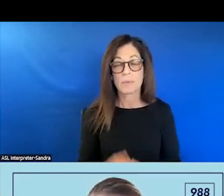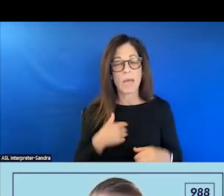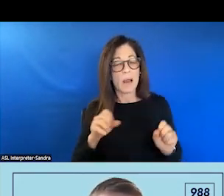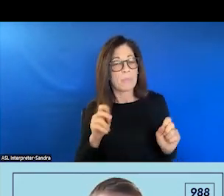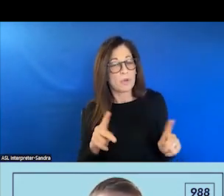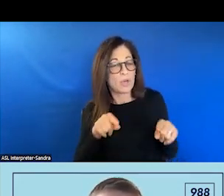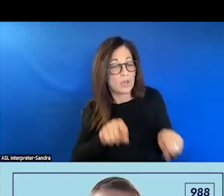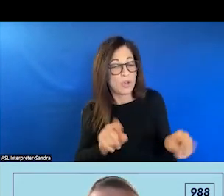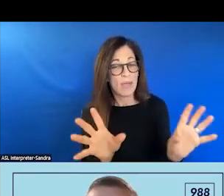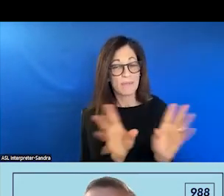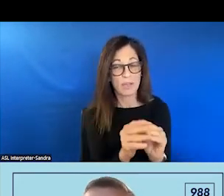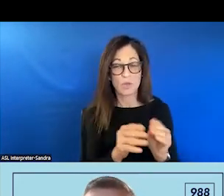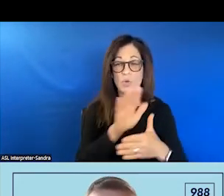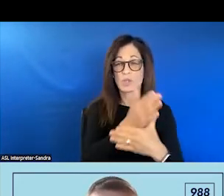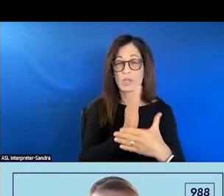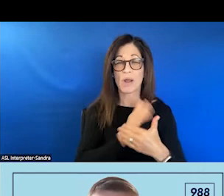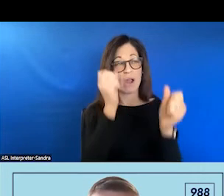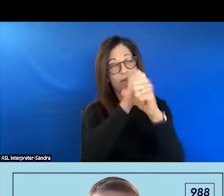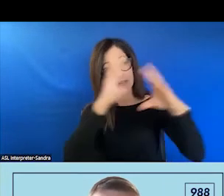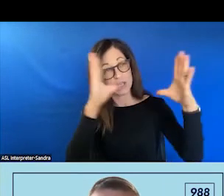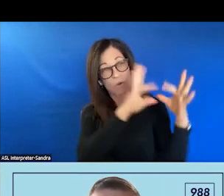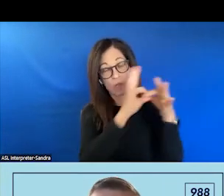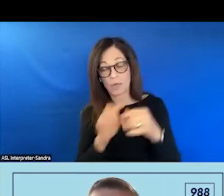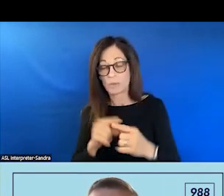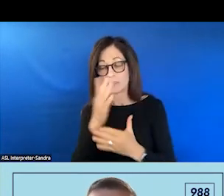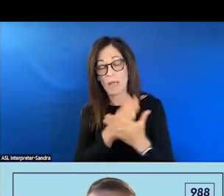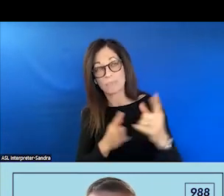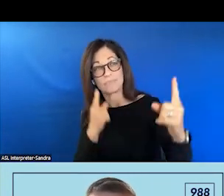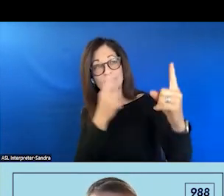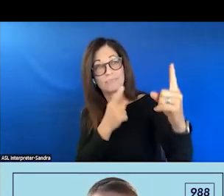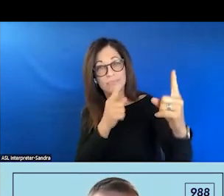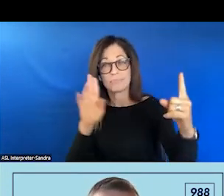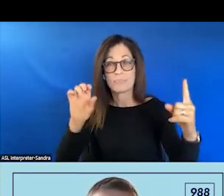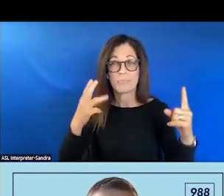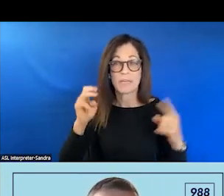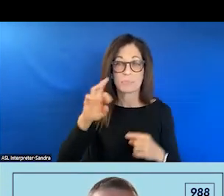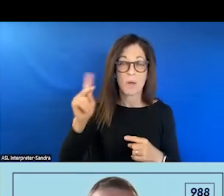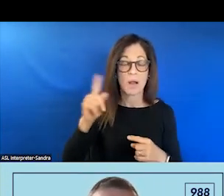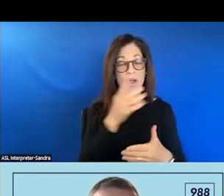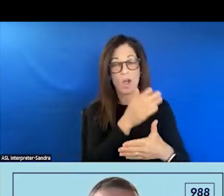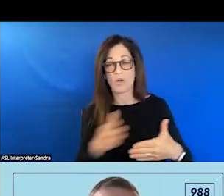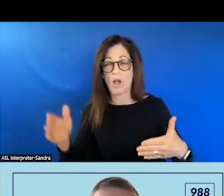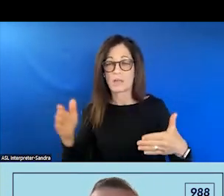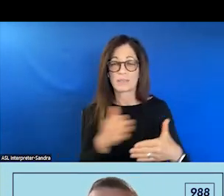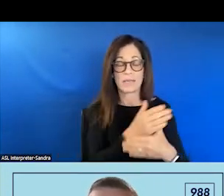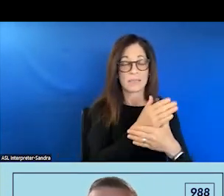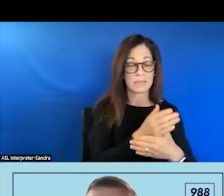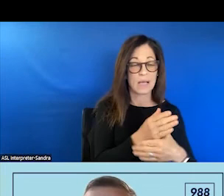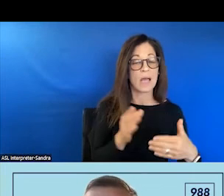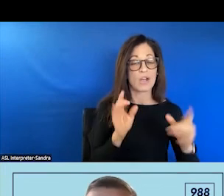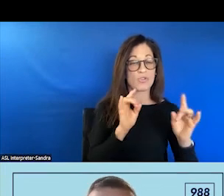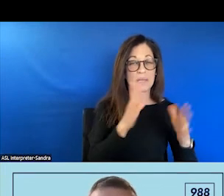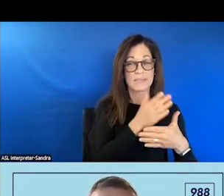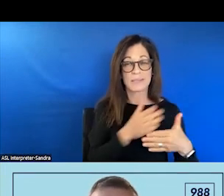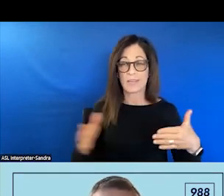during the convening to share a vision tied to some aspirational benchmarks across the crisis continuum to emphasize really